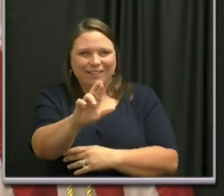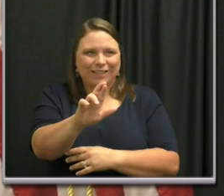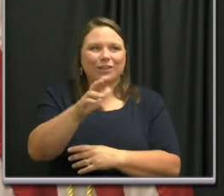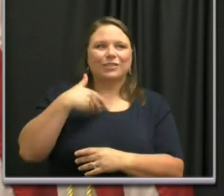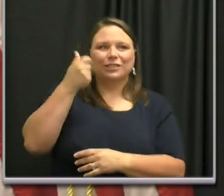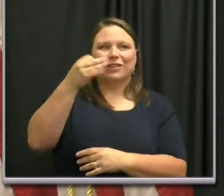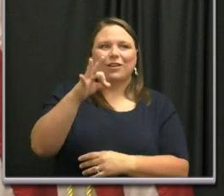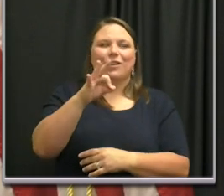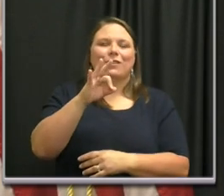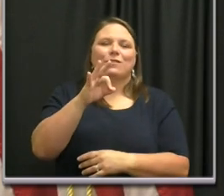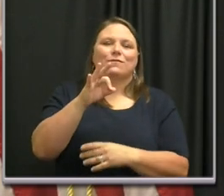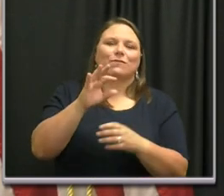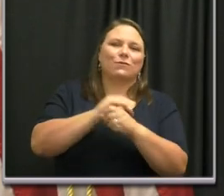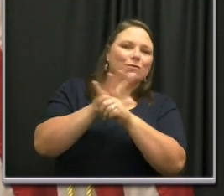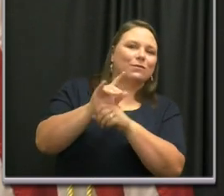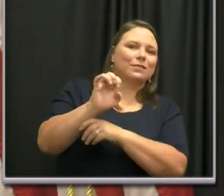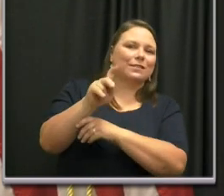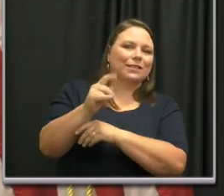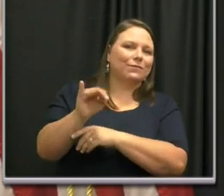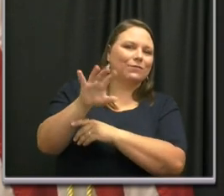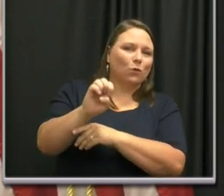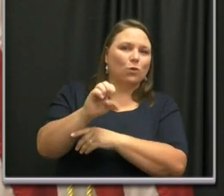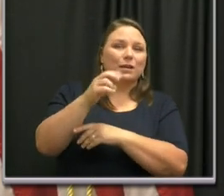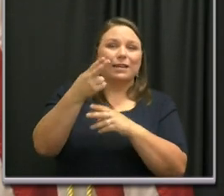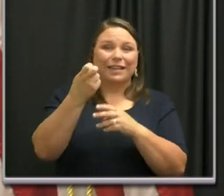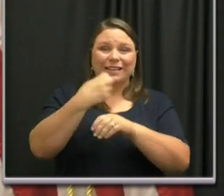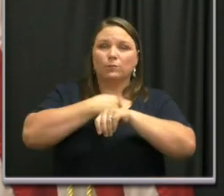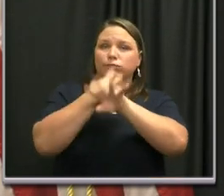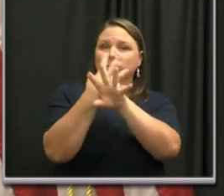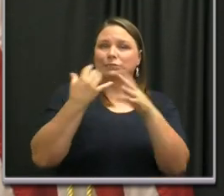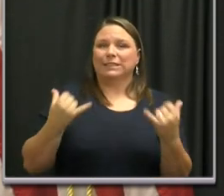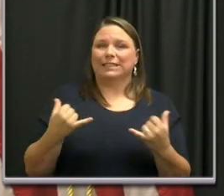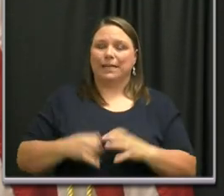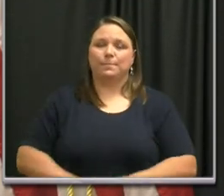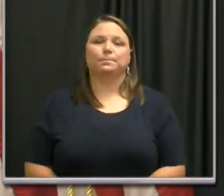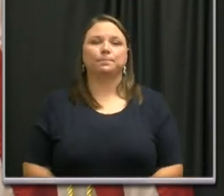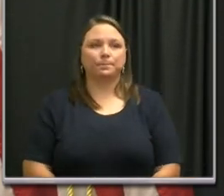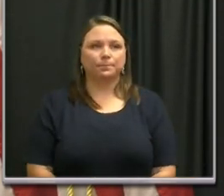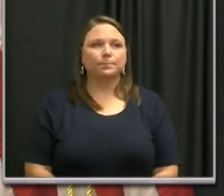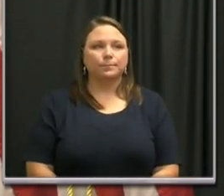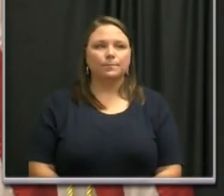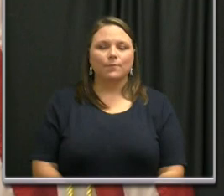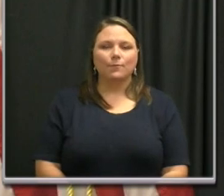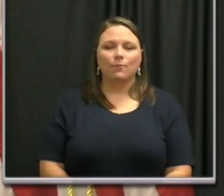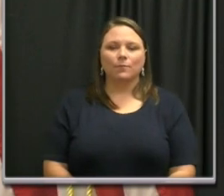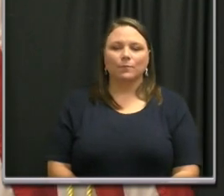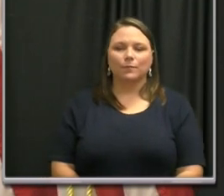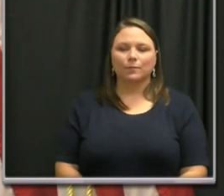Coronavirus Task Force, who is joining us by video conference today.